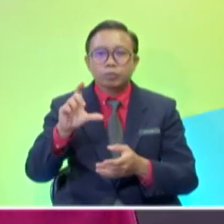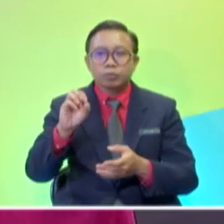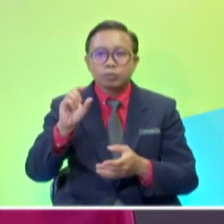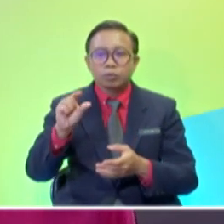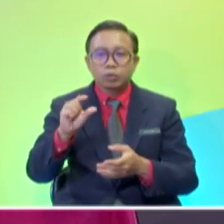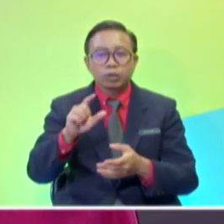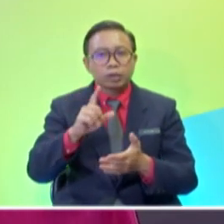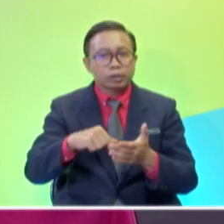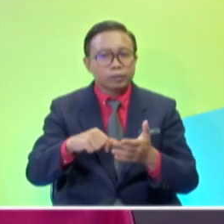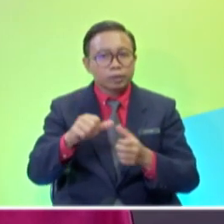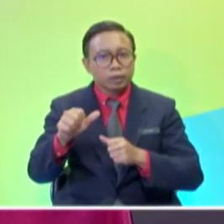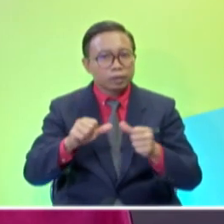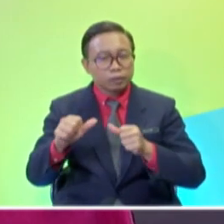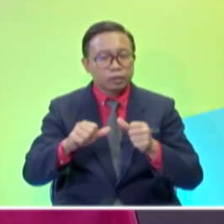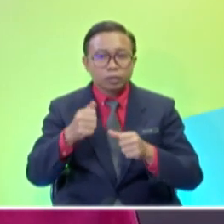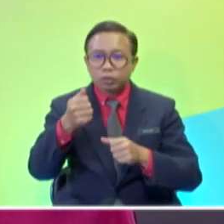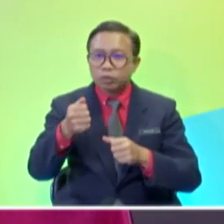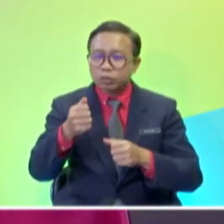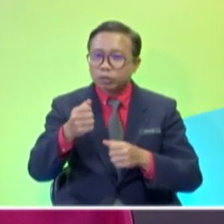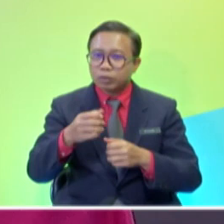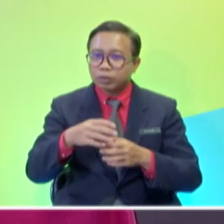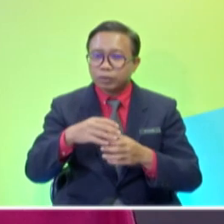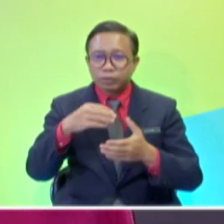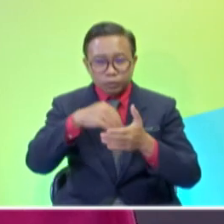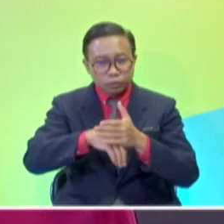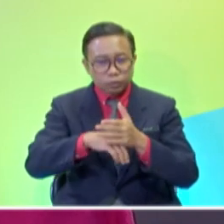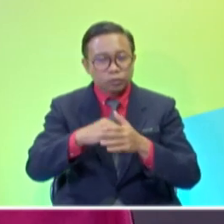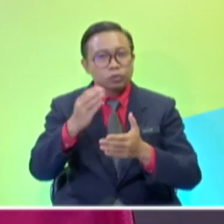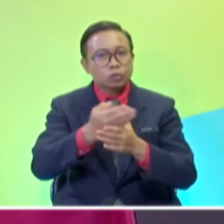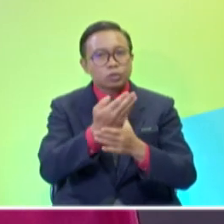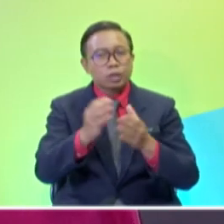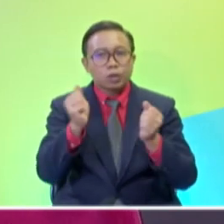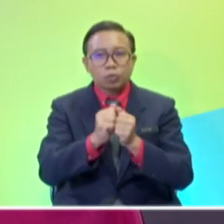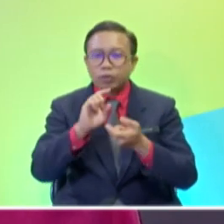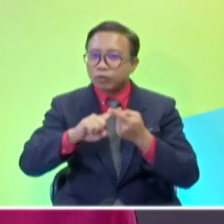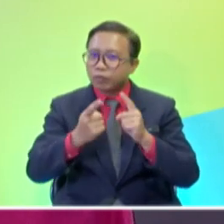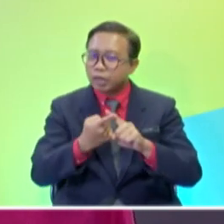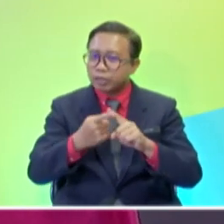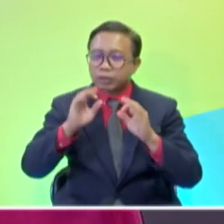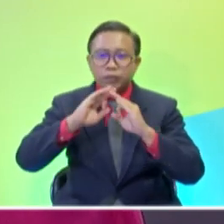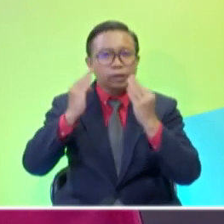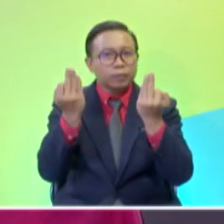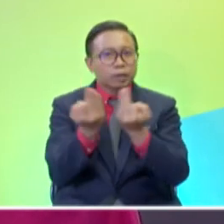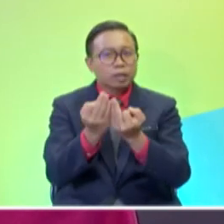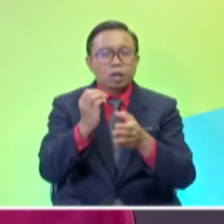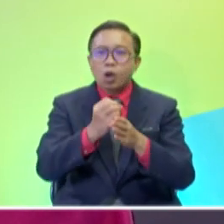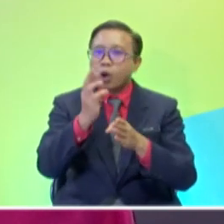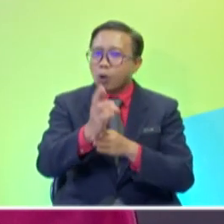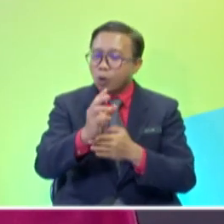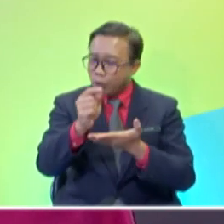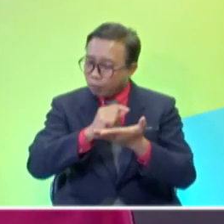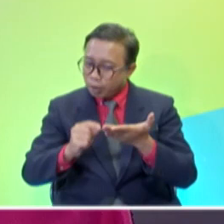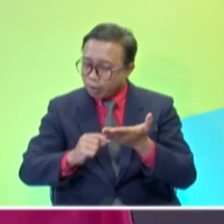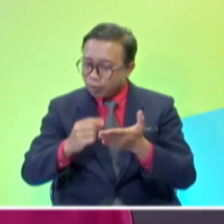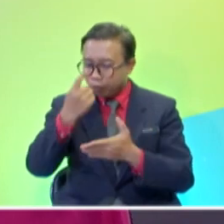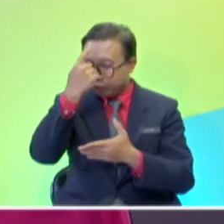any events that they have experienced which they want to share with their friends or family, or even you write something, it's more